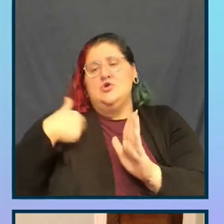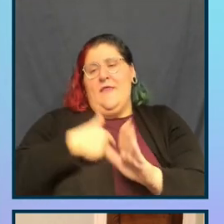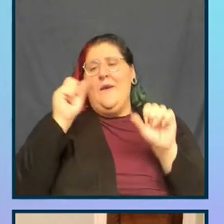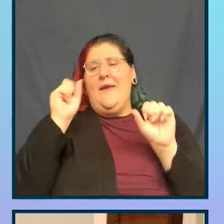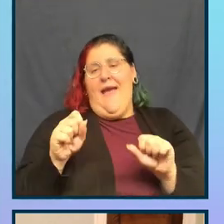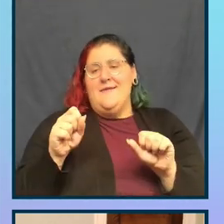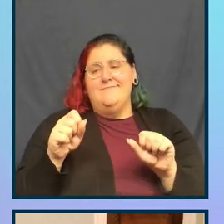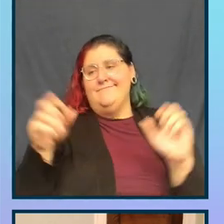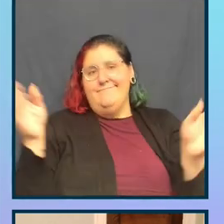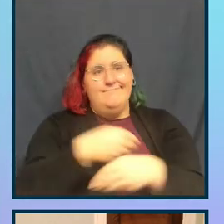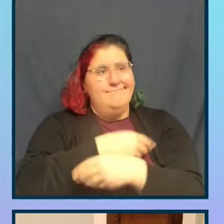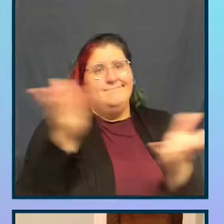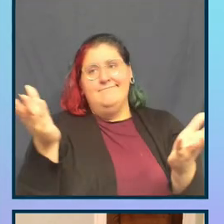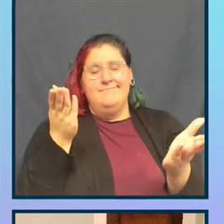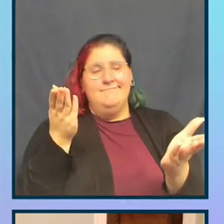specifically screen readers.